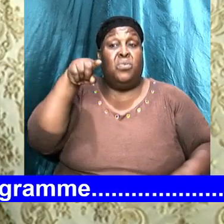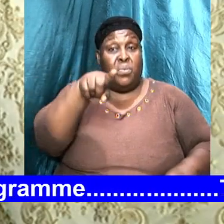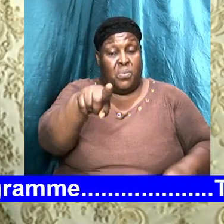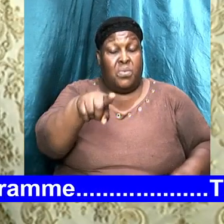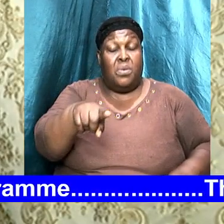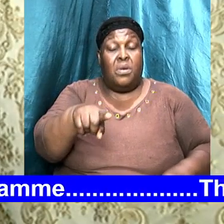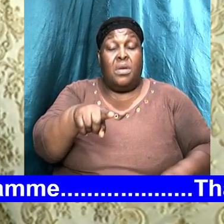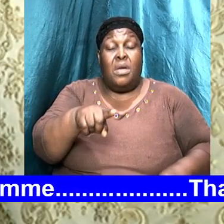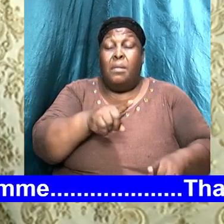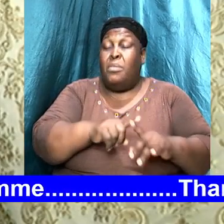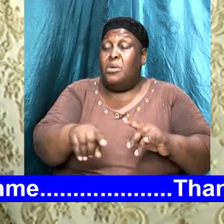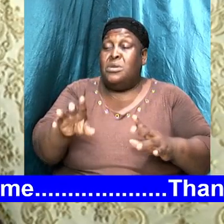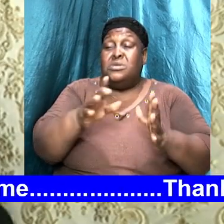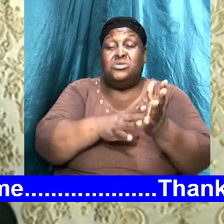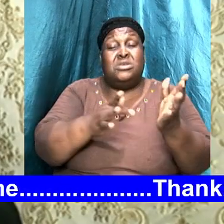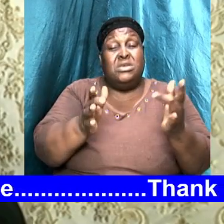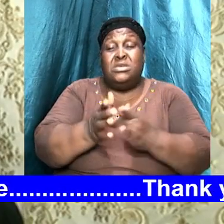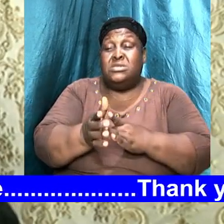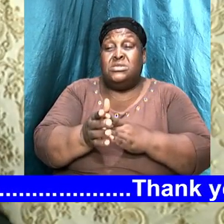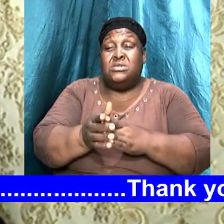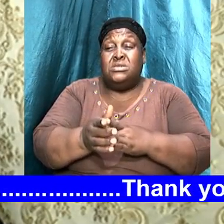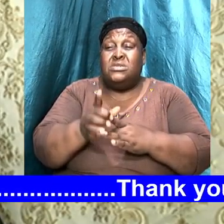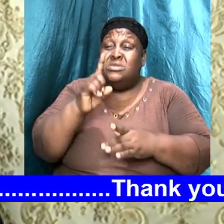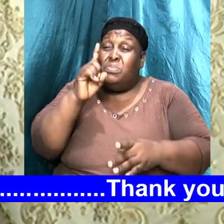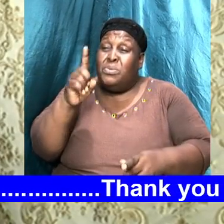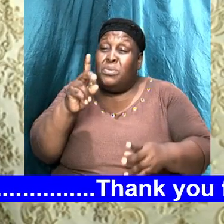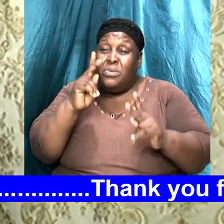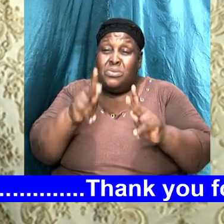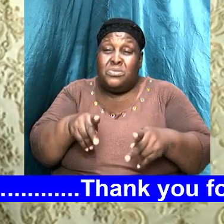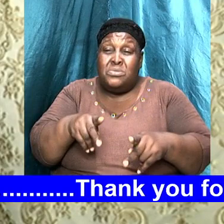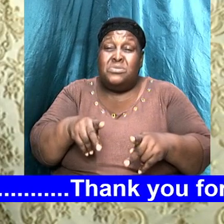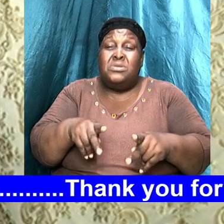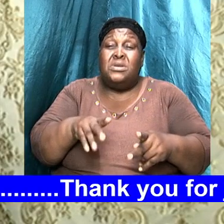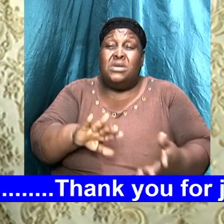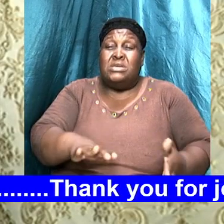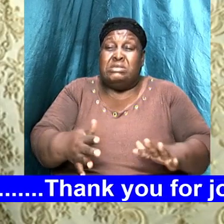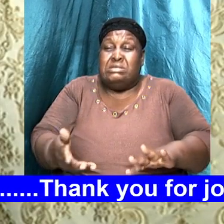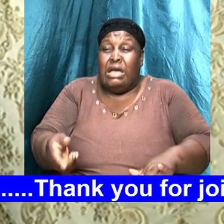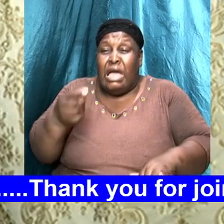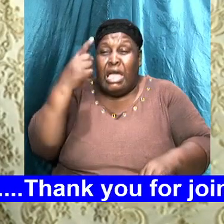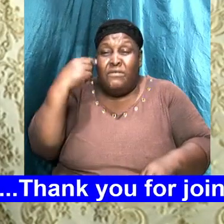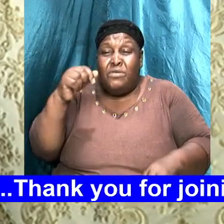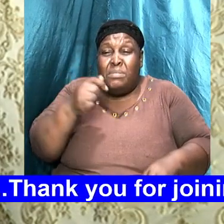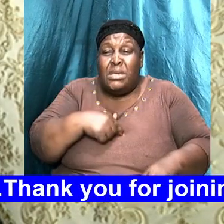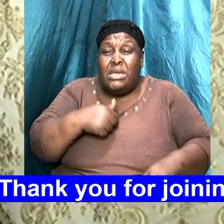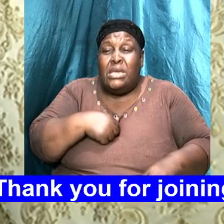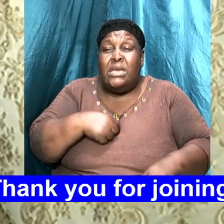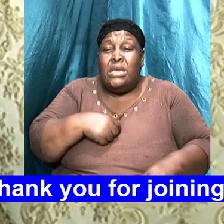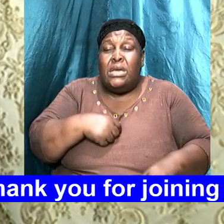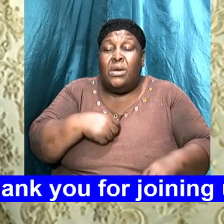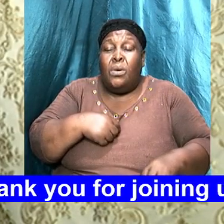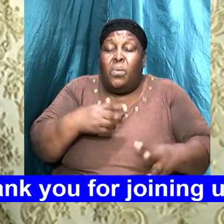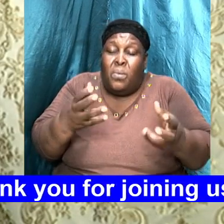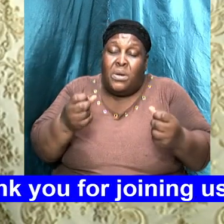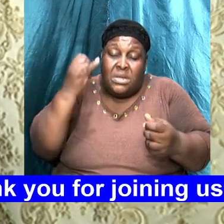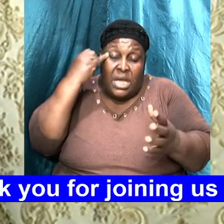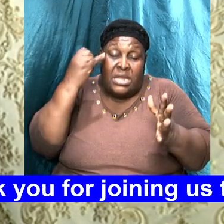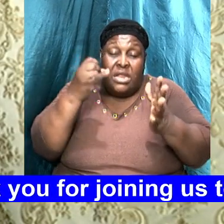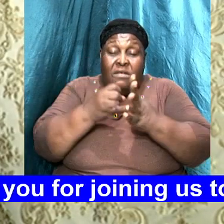is the one that died for me, I want to be identified with his death, burial, resurrection and